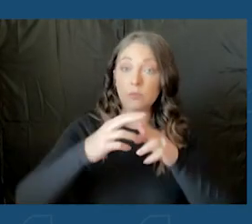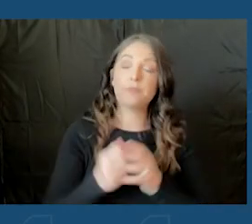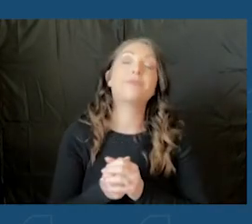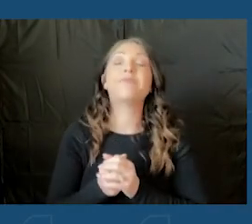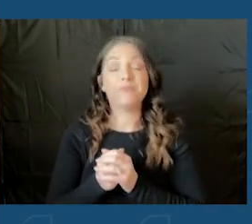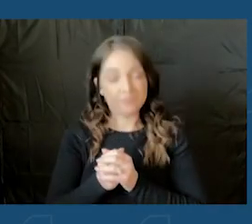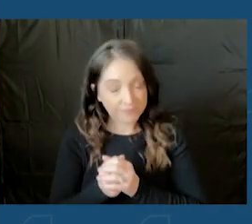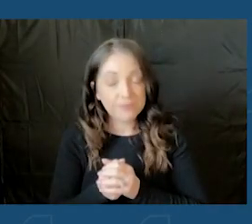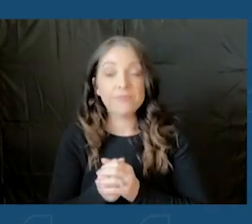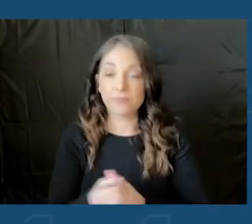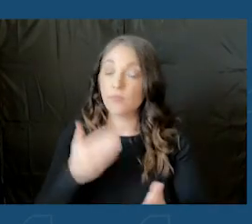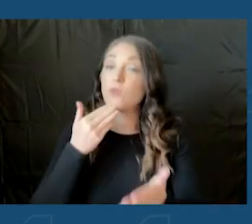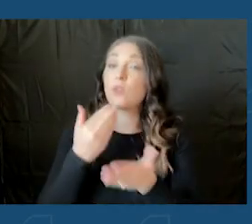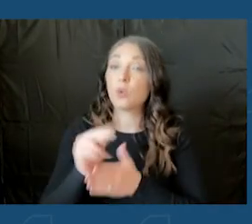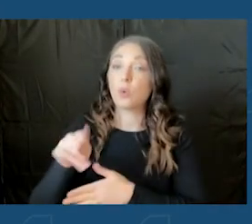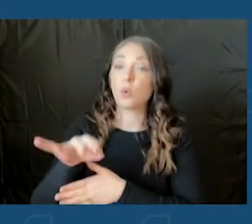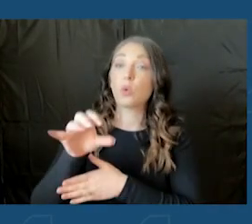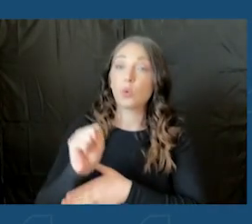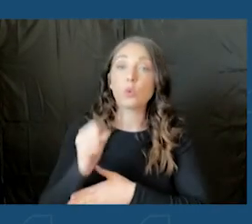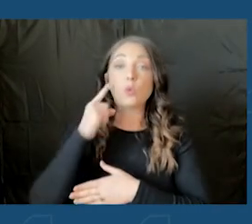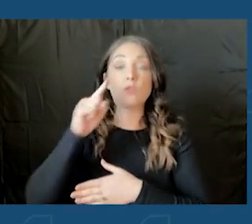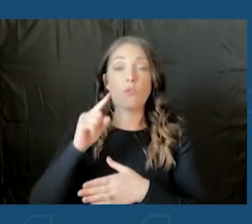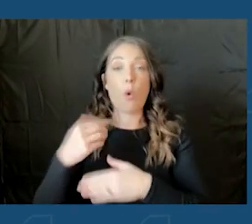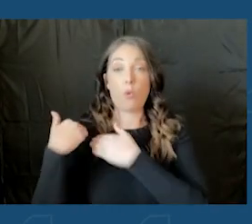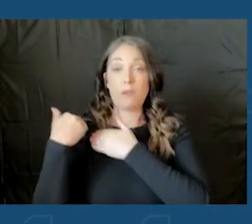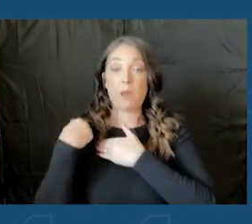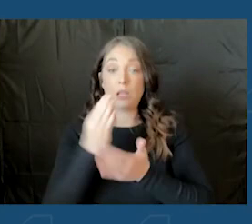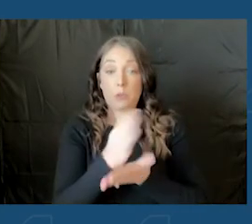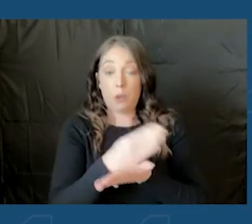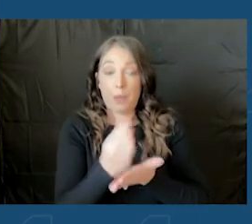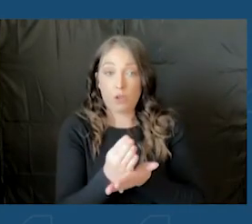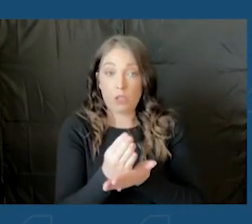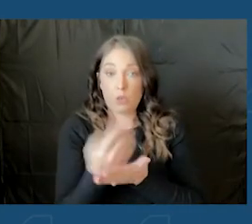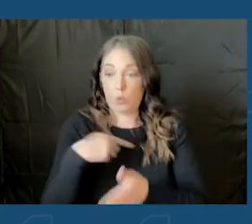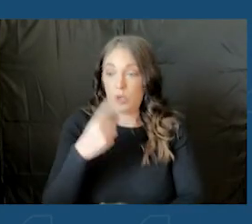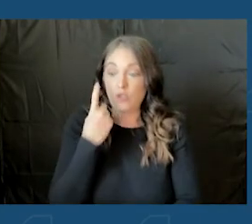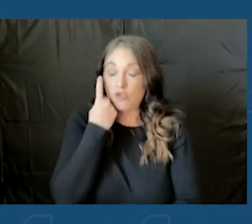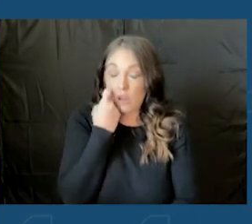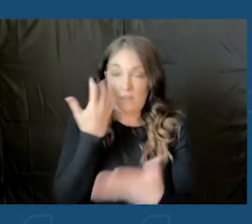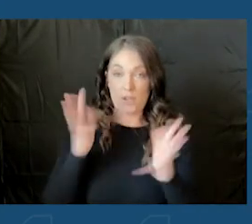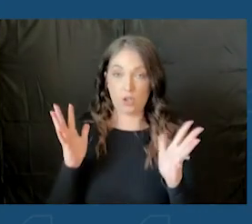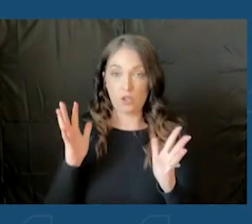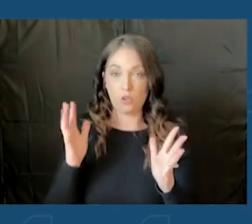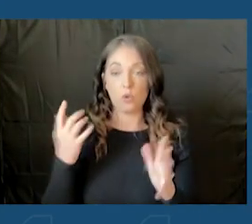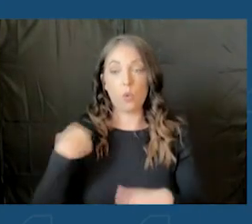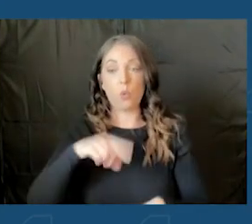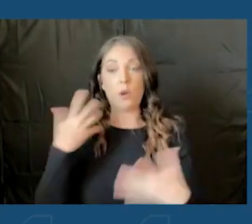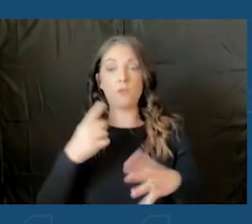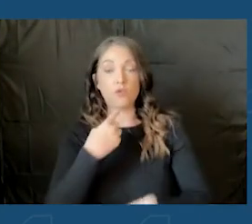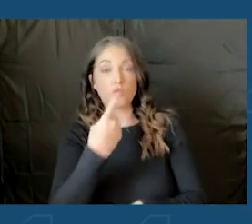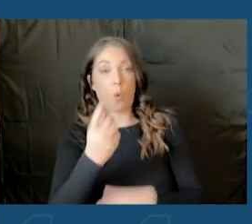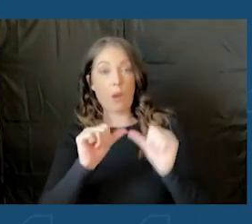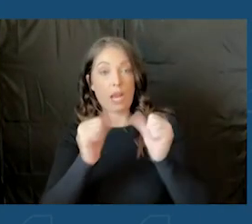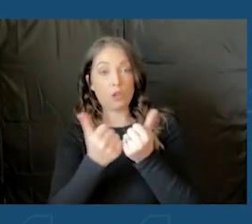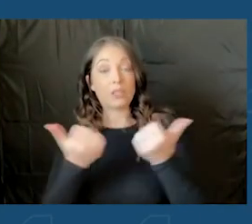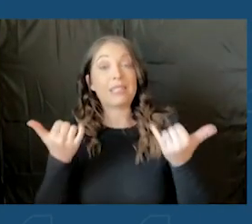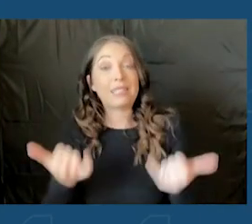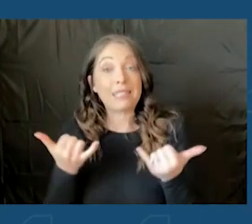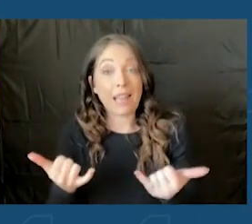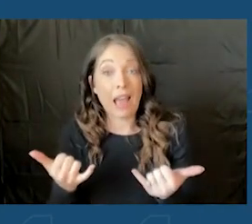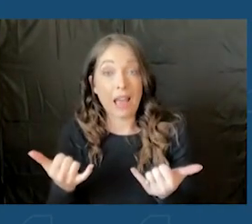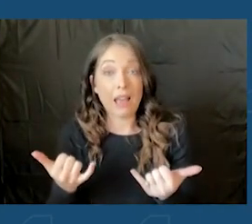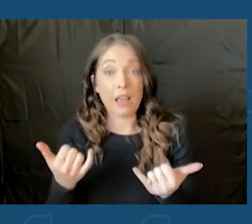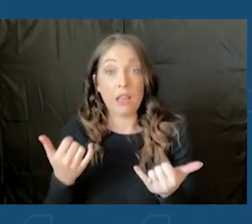such responsible budgeting, the process we just completed. We were able to tell our agencies today, we had a lift a hiring freeze that